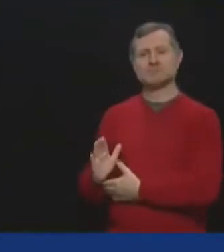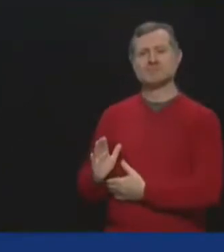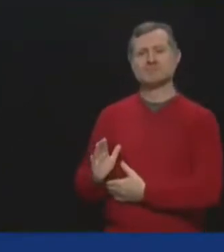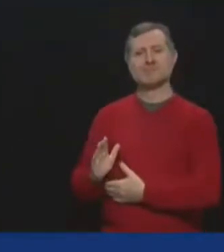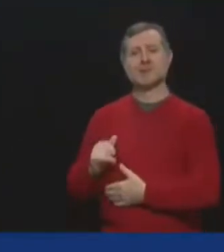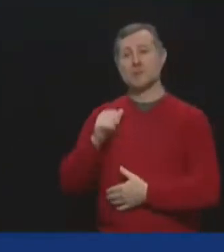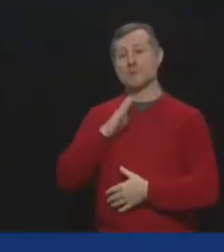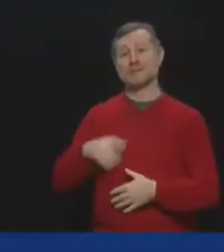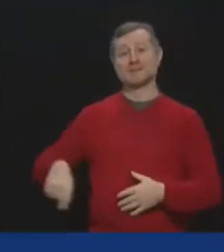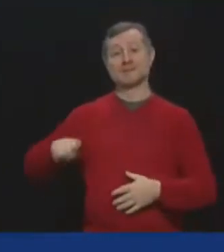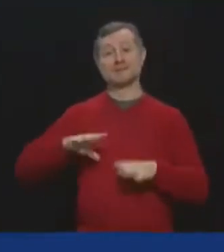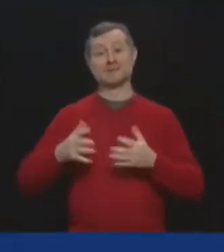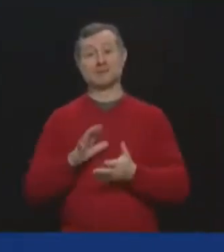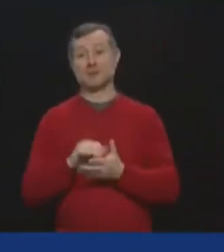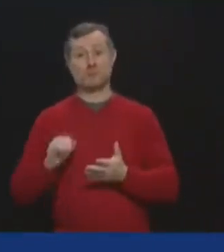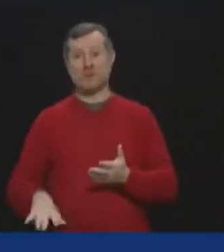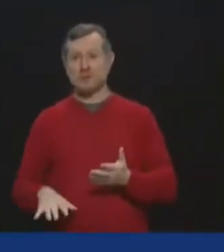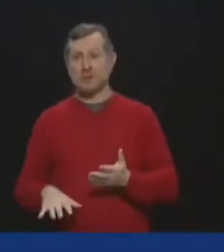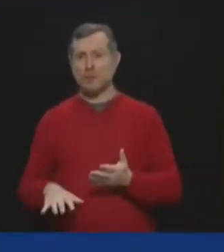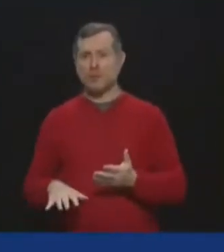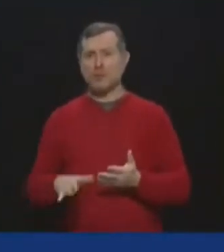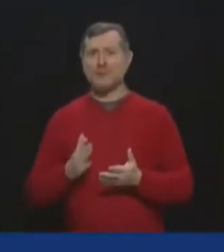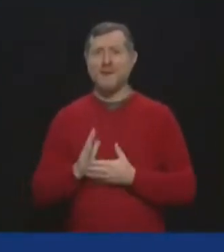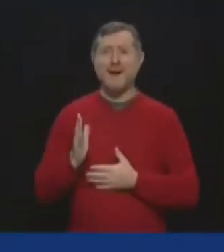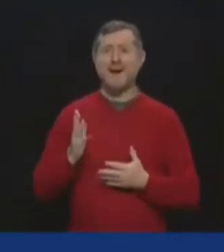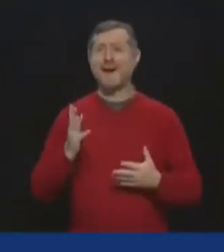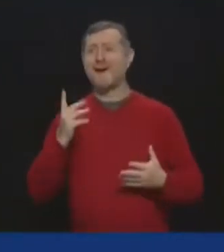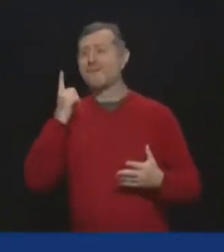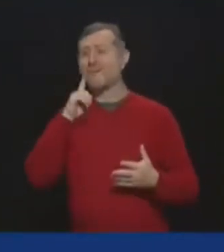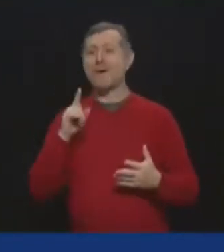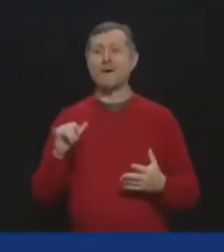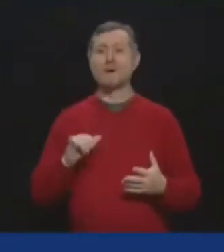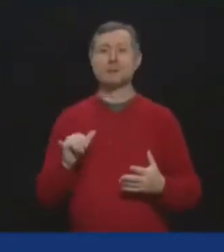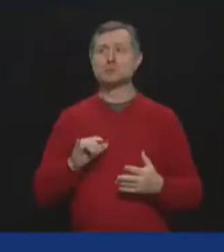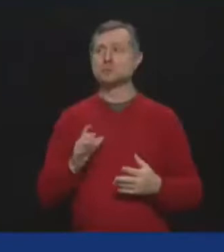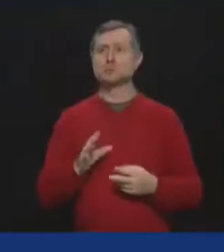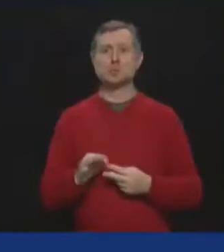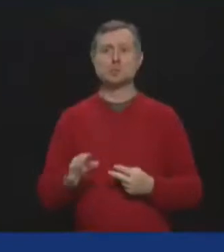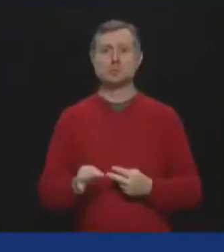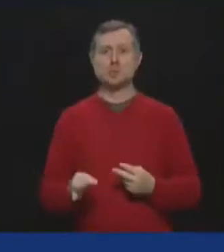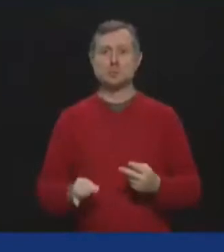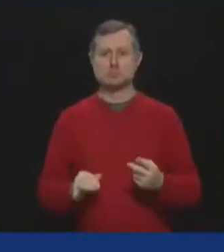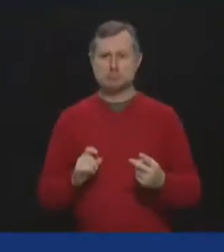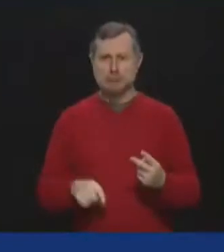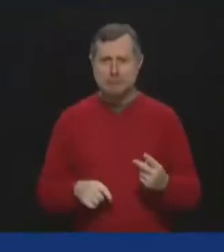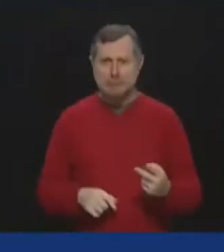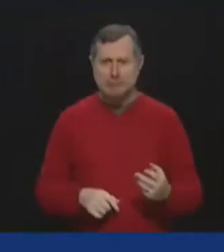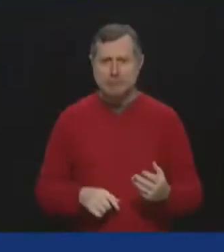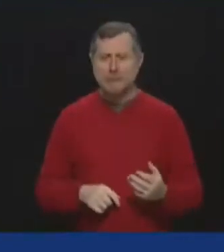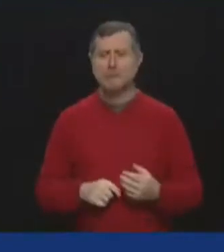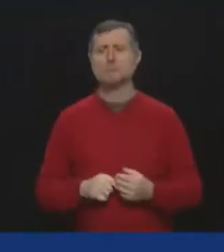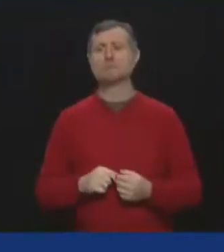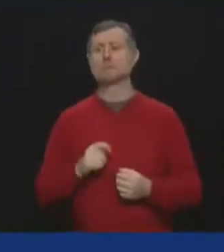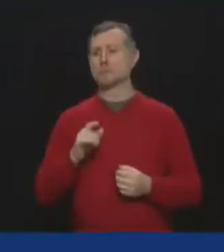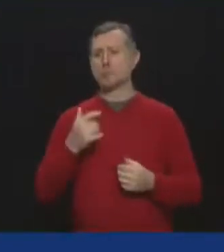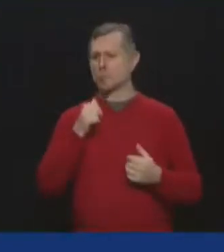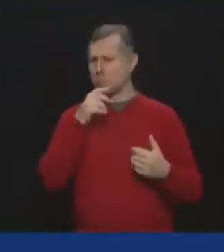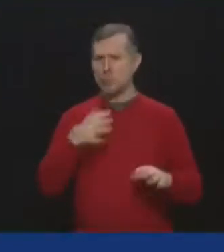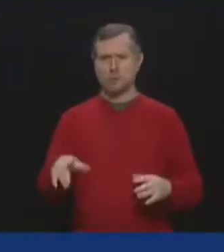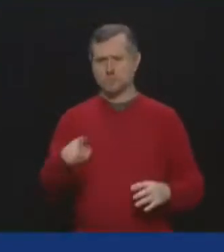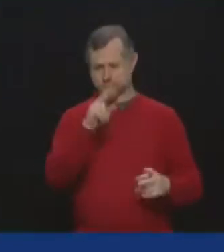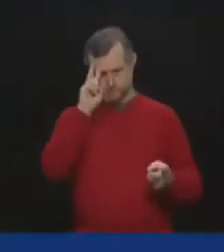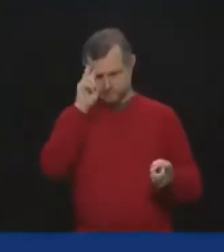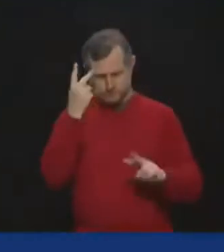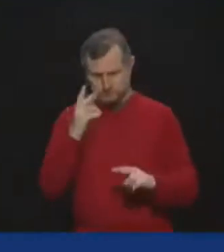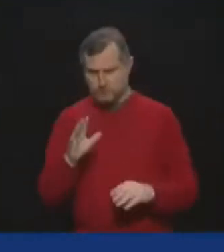woman's right to abortion, a right to choice, legalizing. Make no mistake, what they are doing